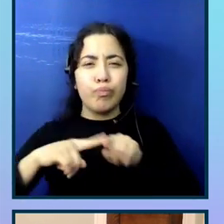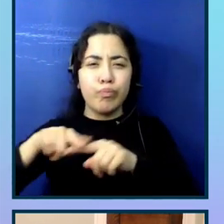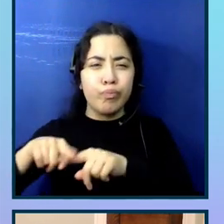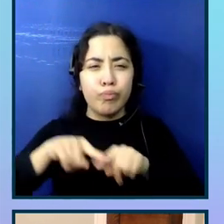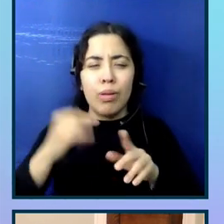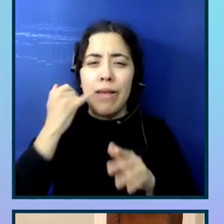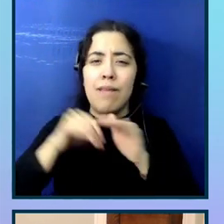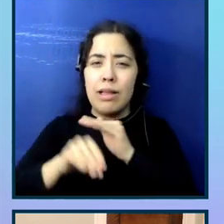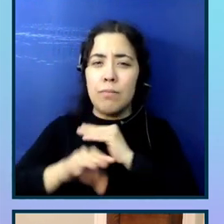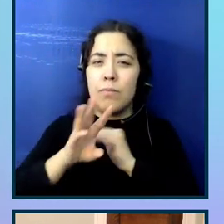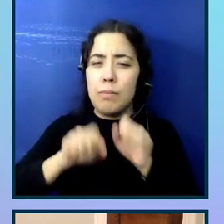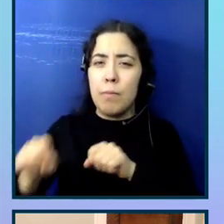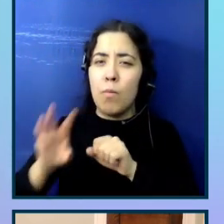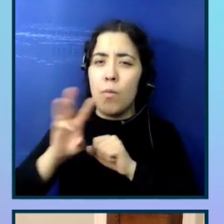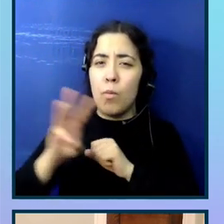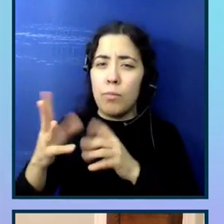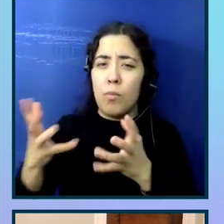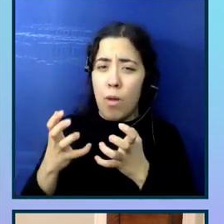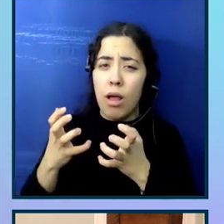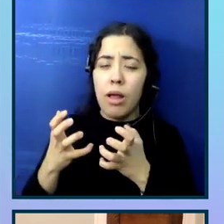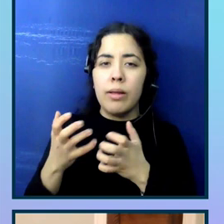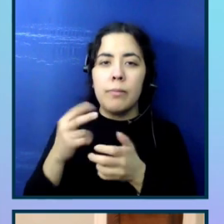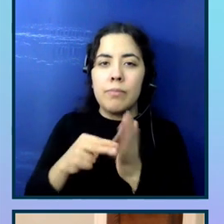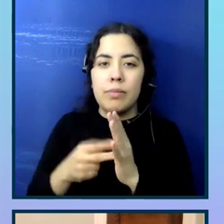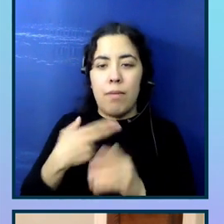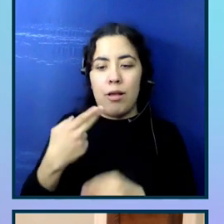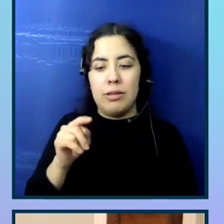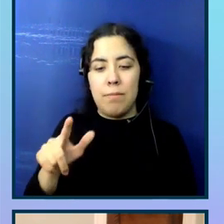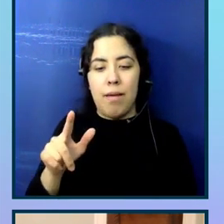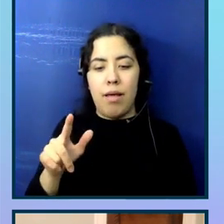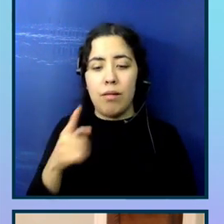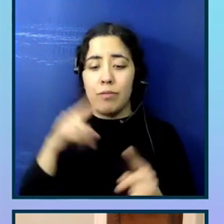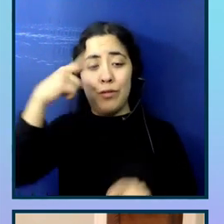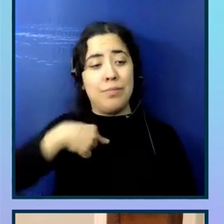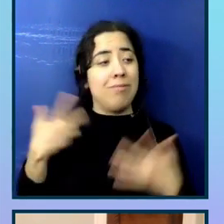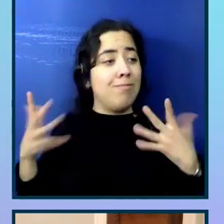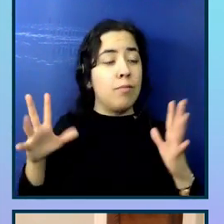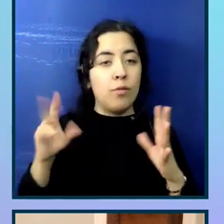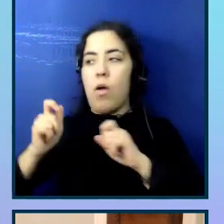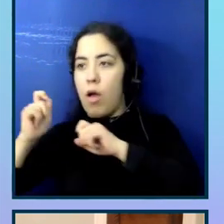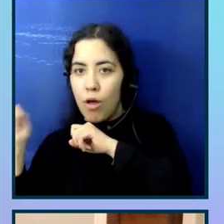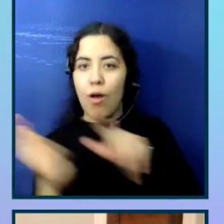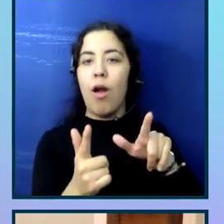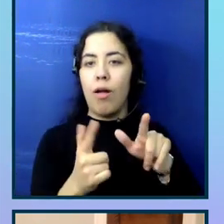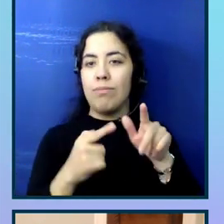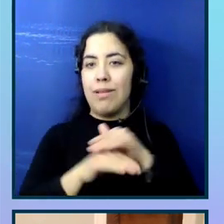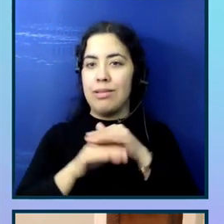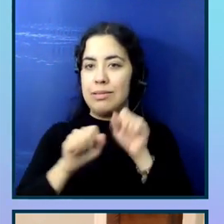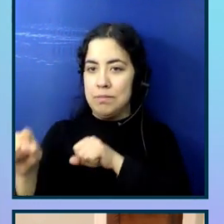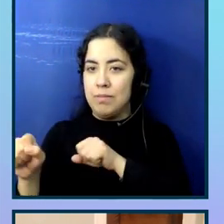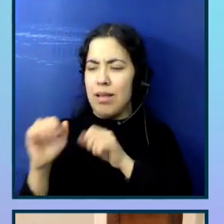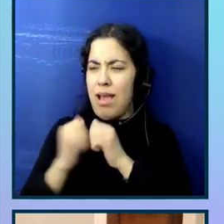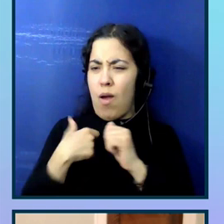websites, you need to write HTML that works for everyone and not just you. So how do you write HTML that works